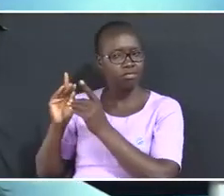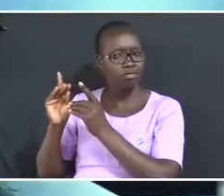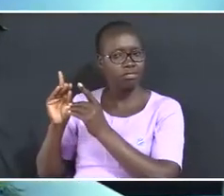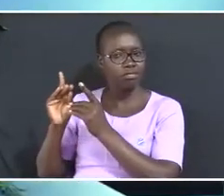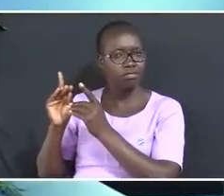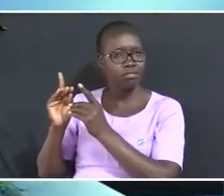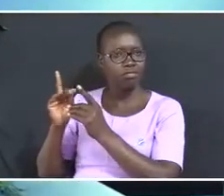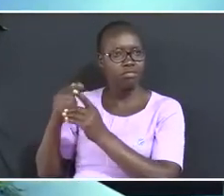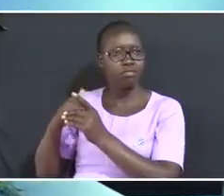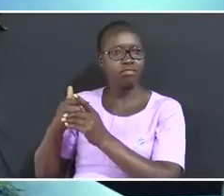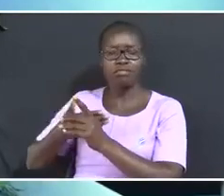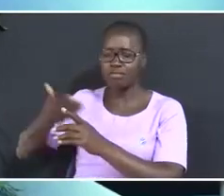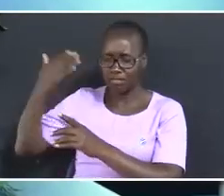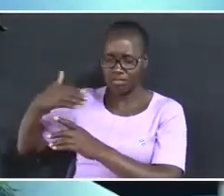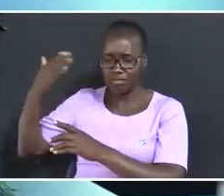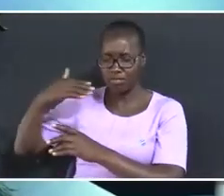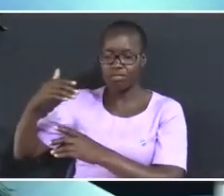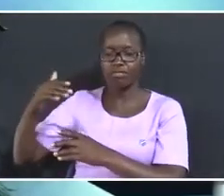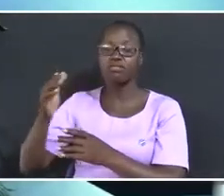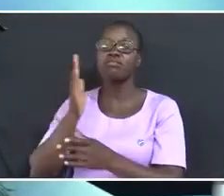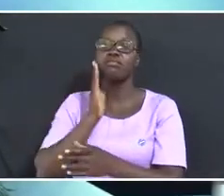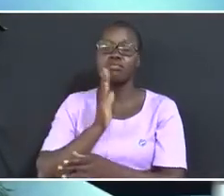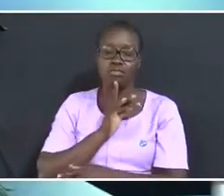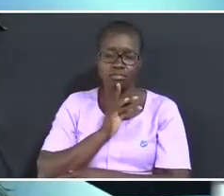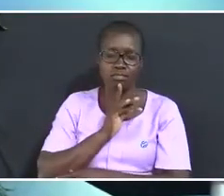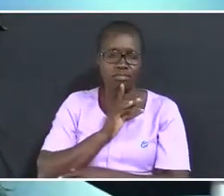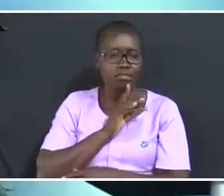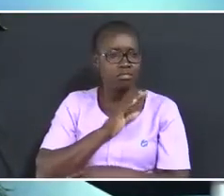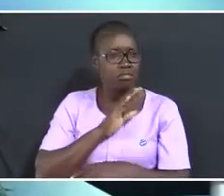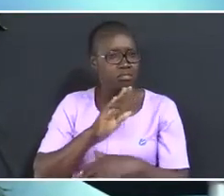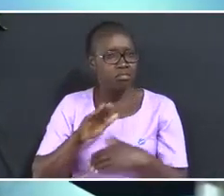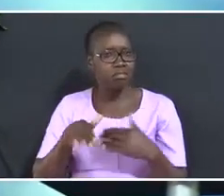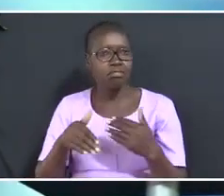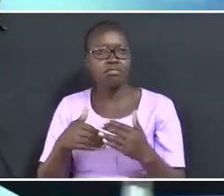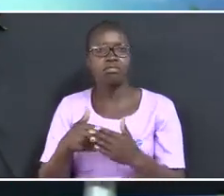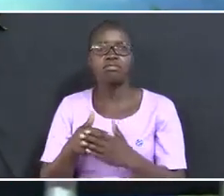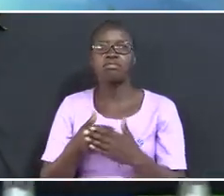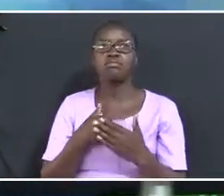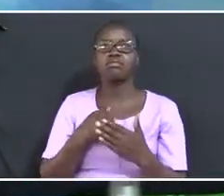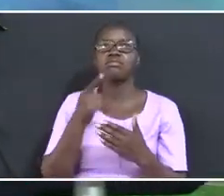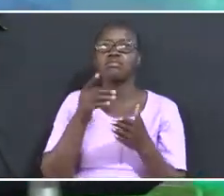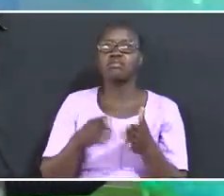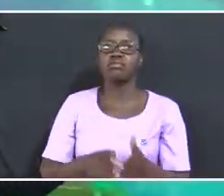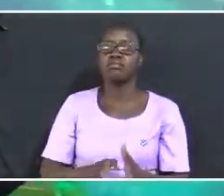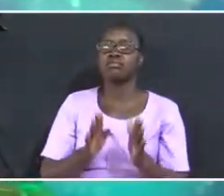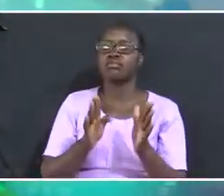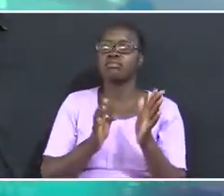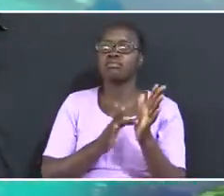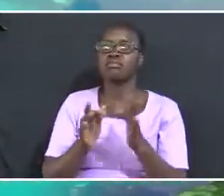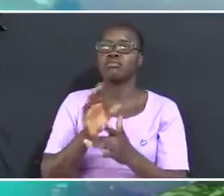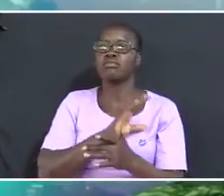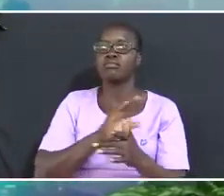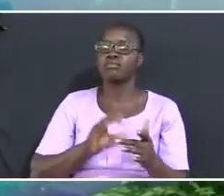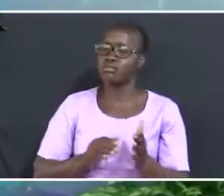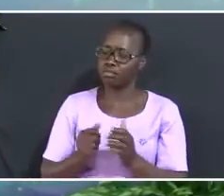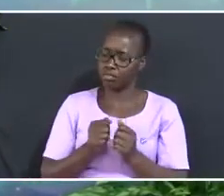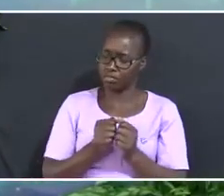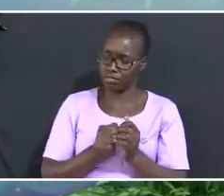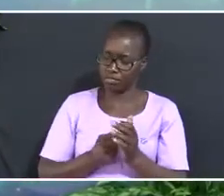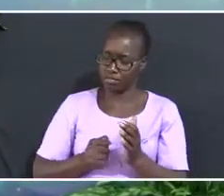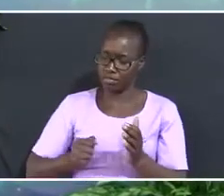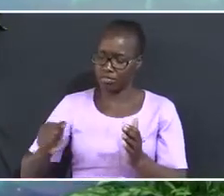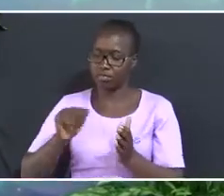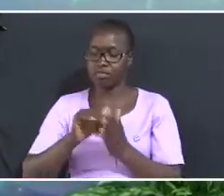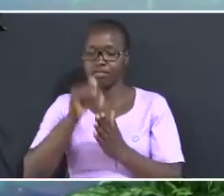those parents. We have only one opening, and that is Jesus Christ. That is why